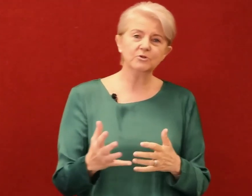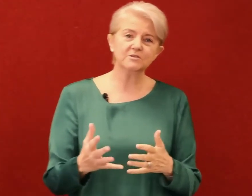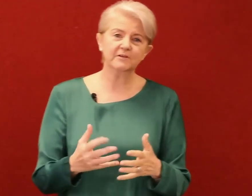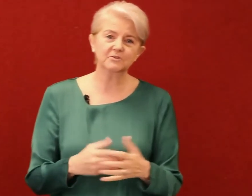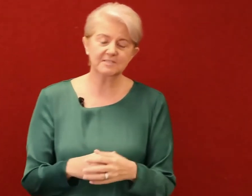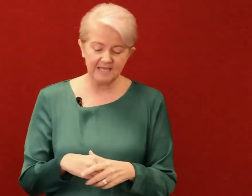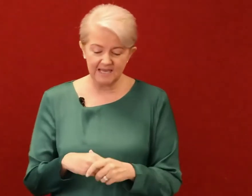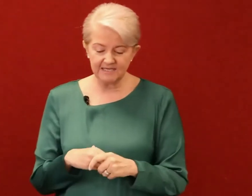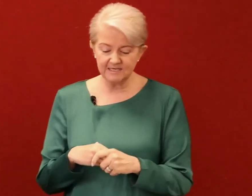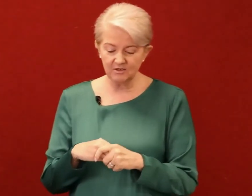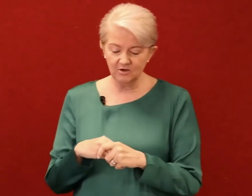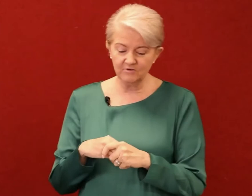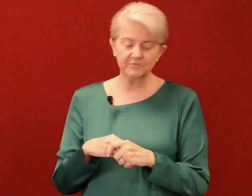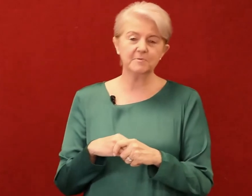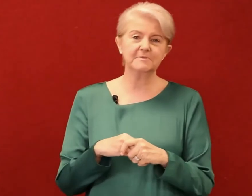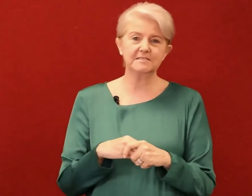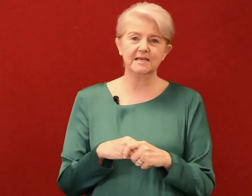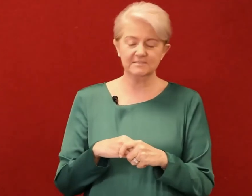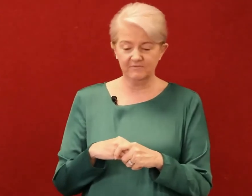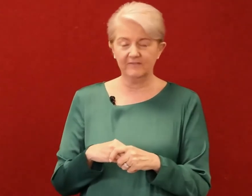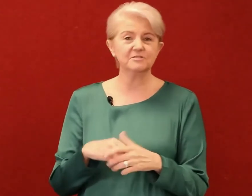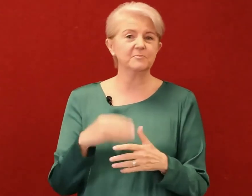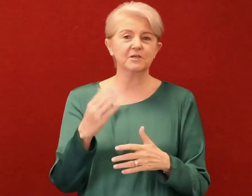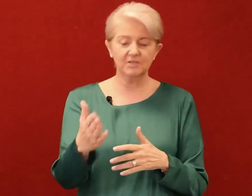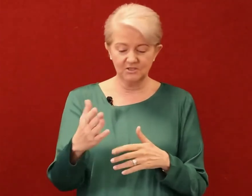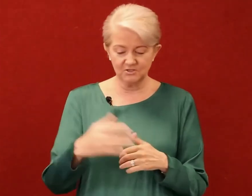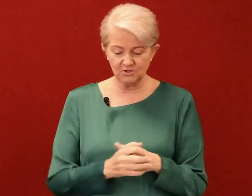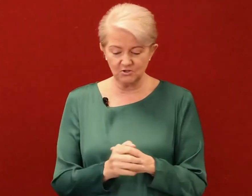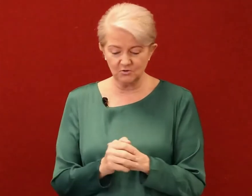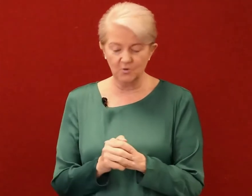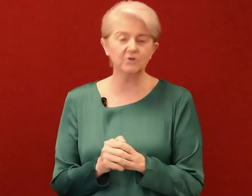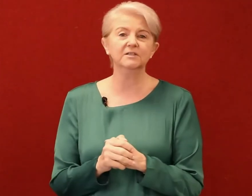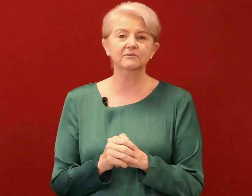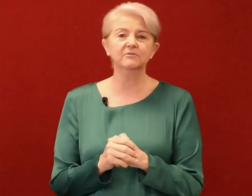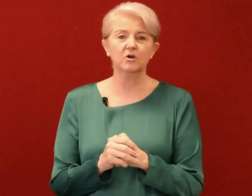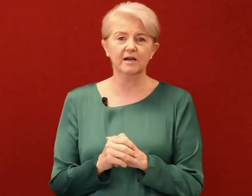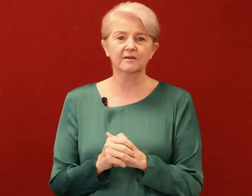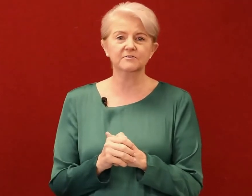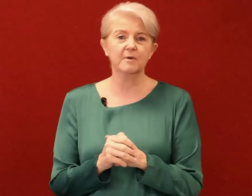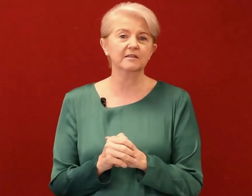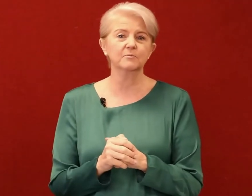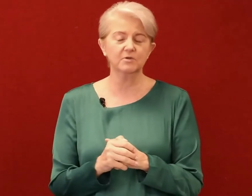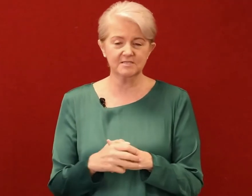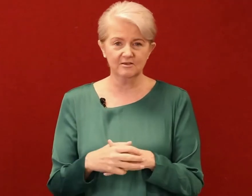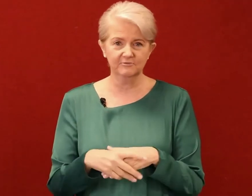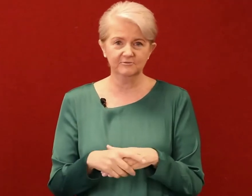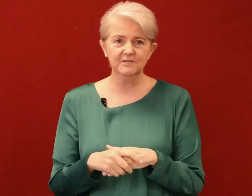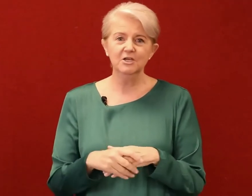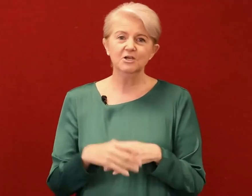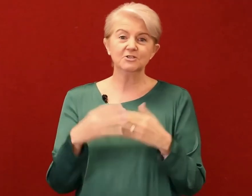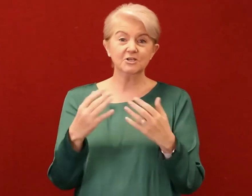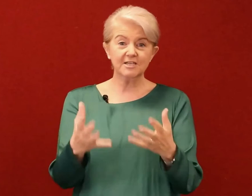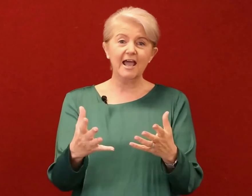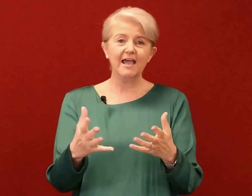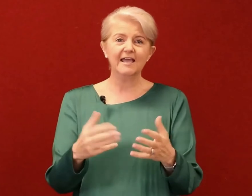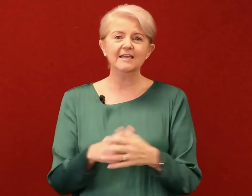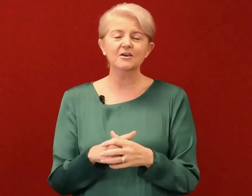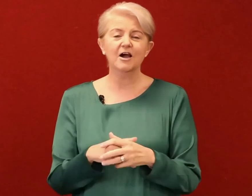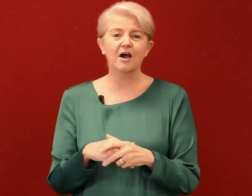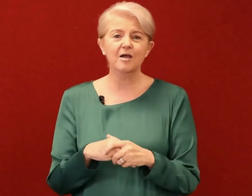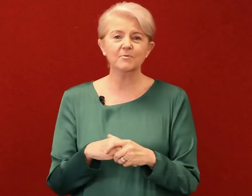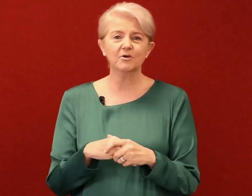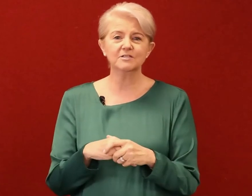Eleanor Roosevelt said, learn from the mistakes of others because you won't live long enough to make them all yourself. So